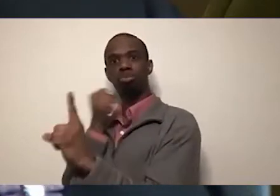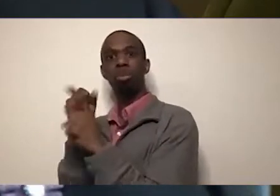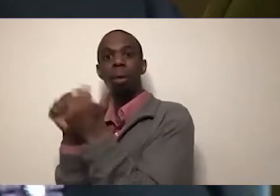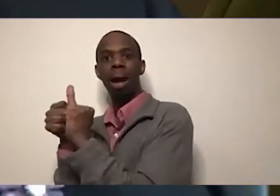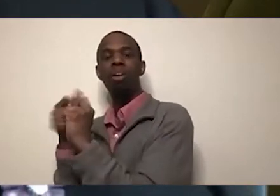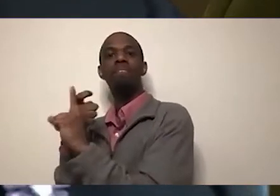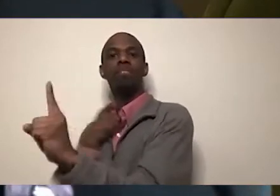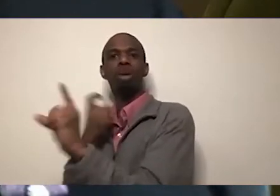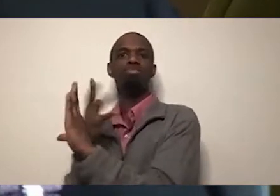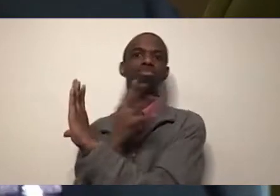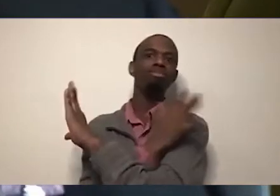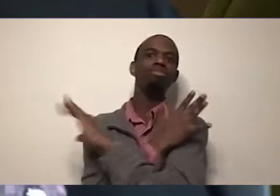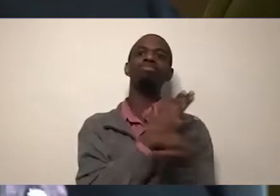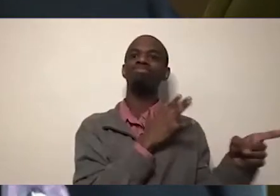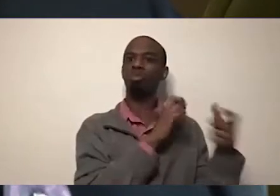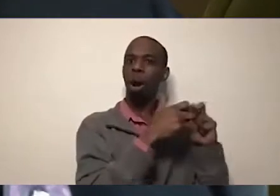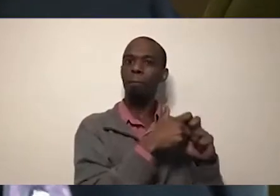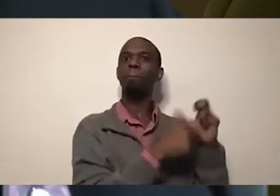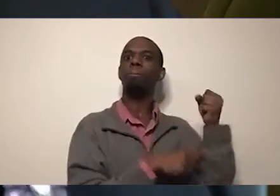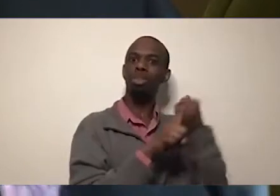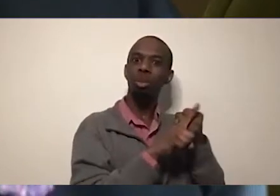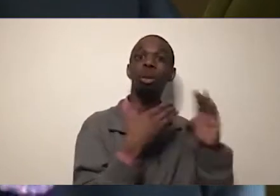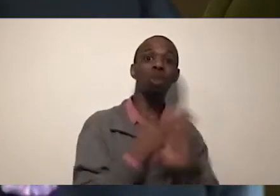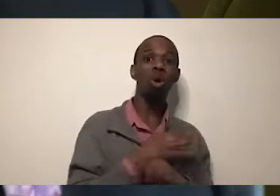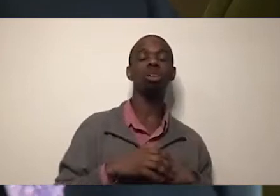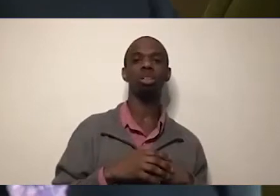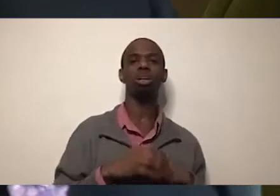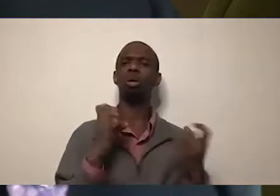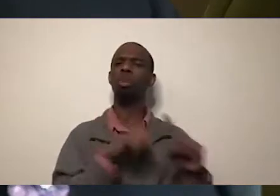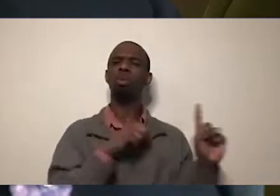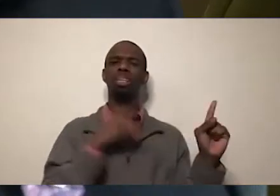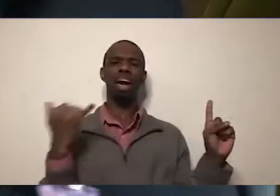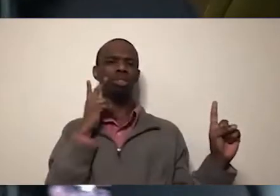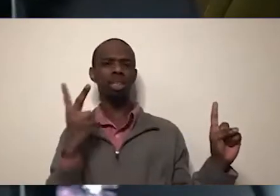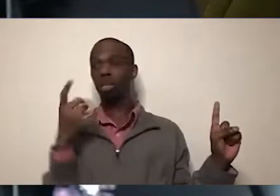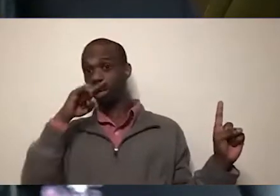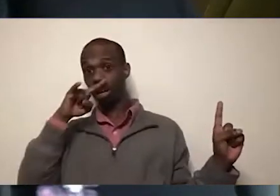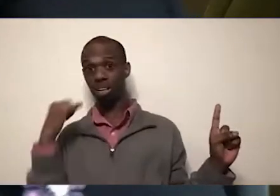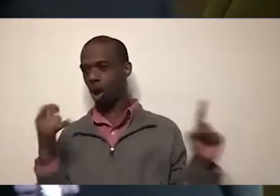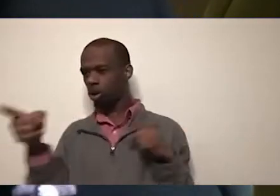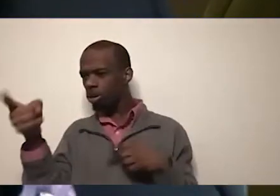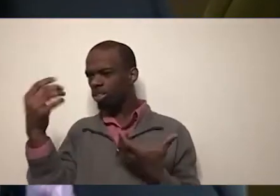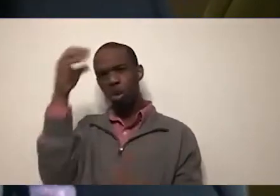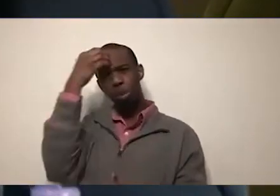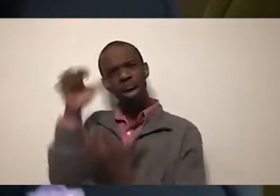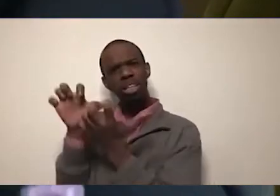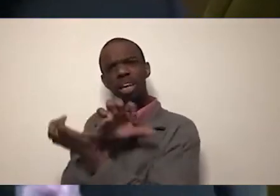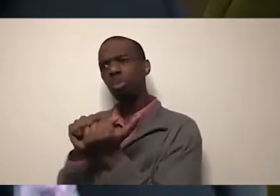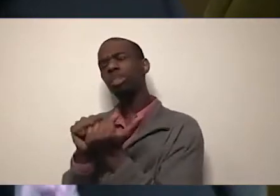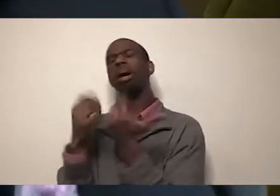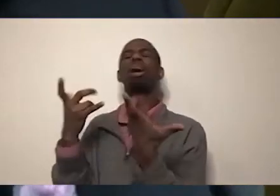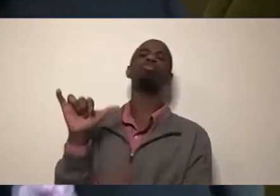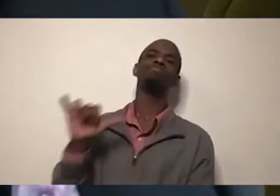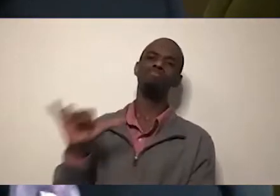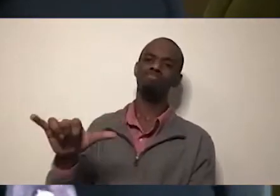damage from early exposure to lead or early exposure to mercury or early exposure to PCBs? Probably, but we're not quantifying it well enough. I wanted to